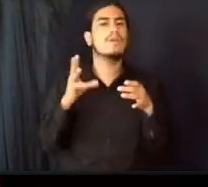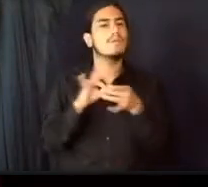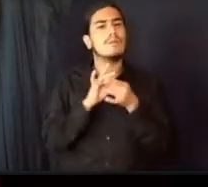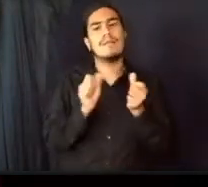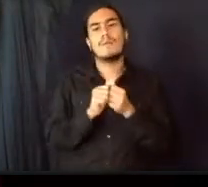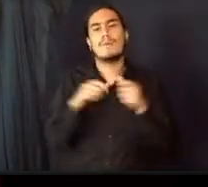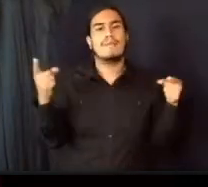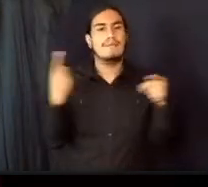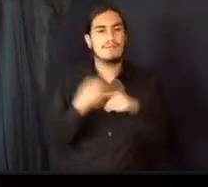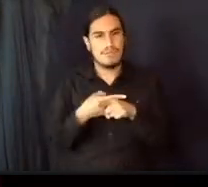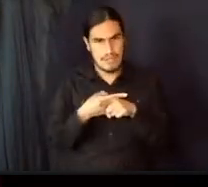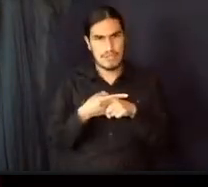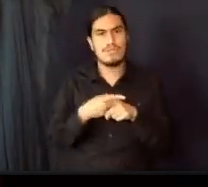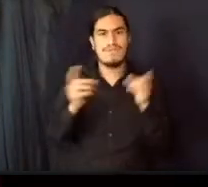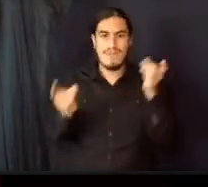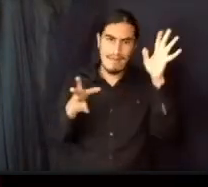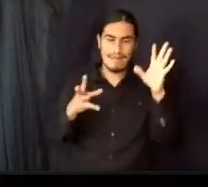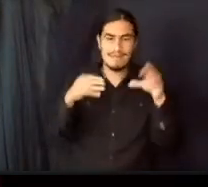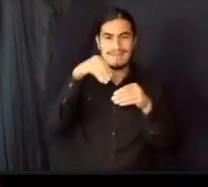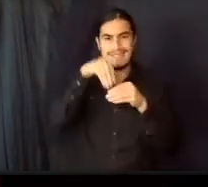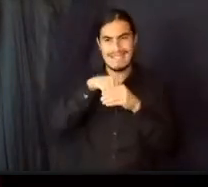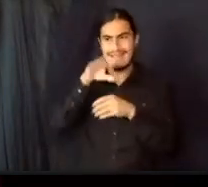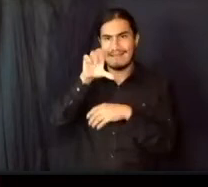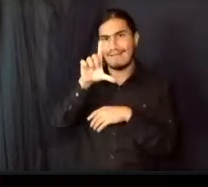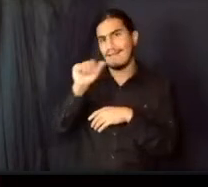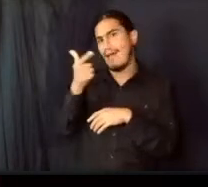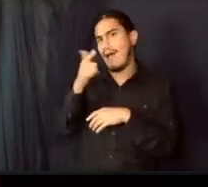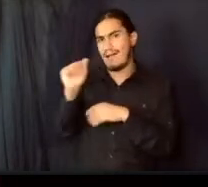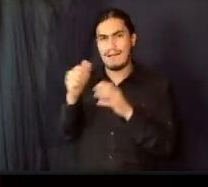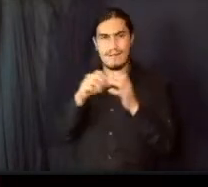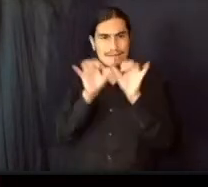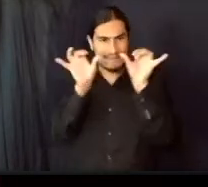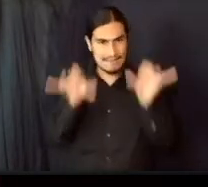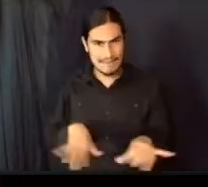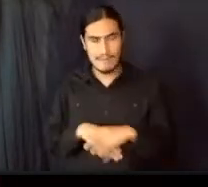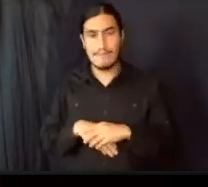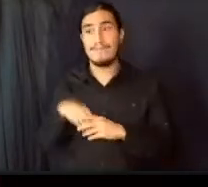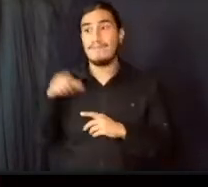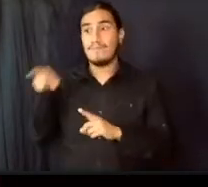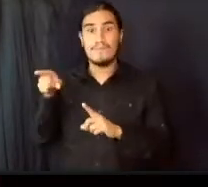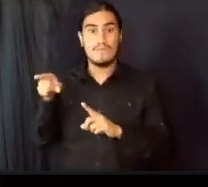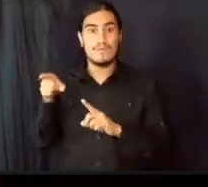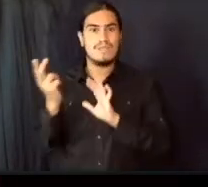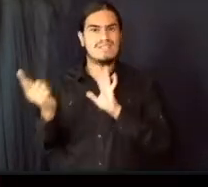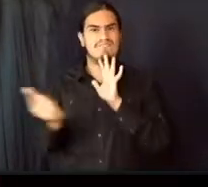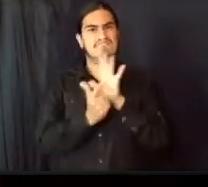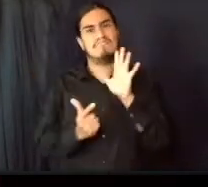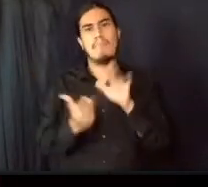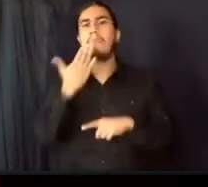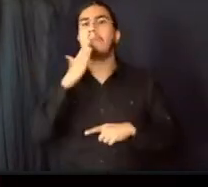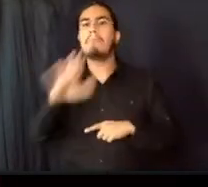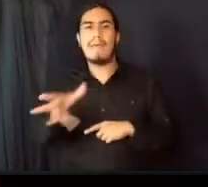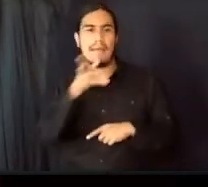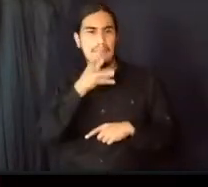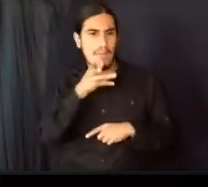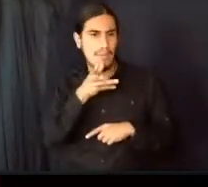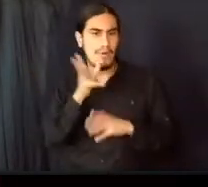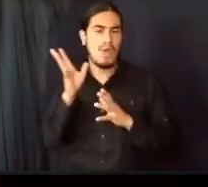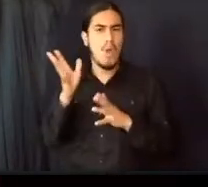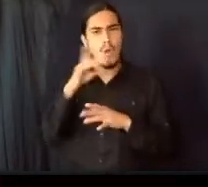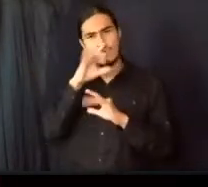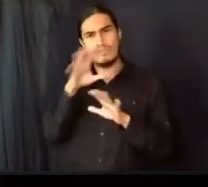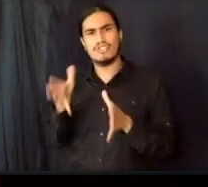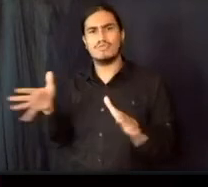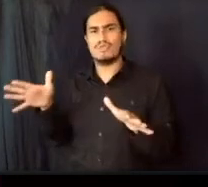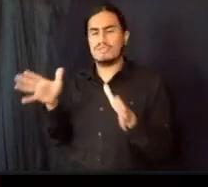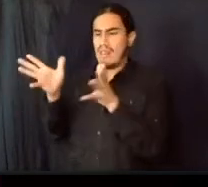system. She was further implicitly criminalized as a bad mother who would leave her children by themselves without letting